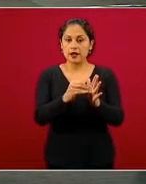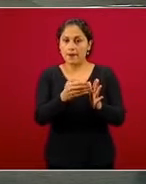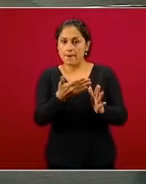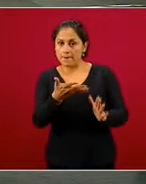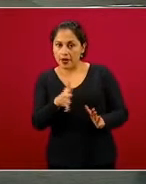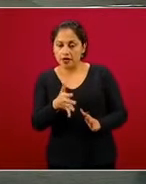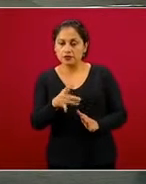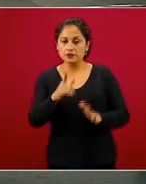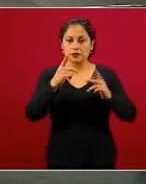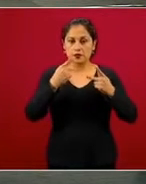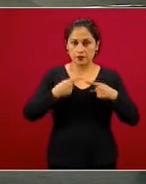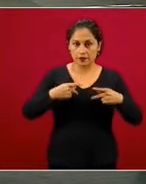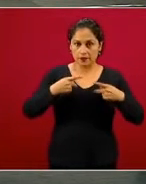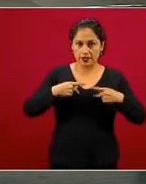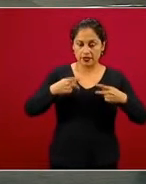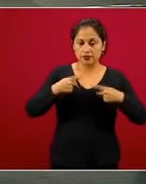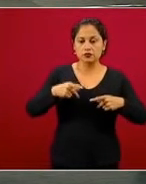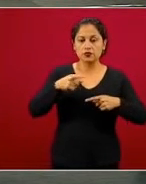country.